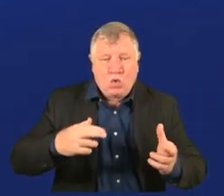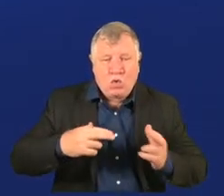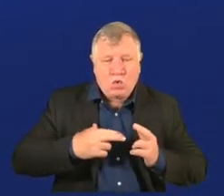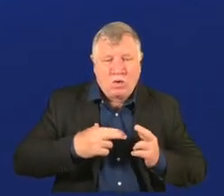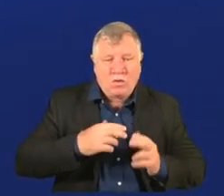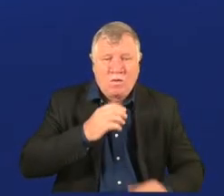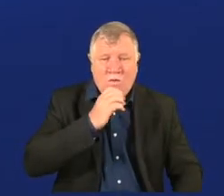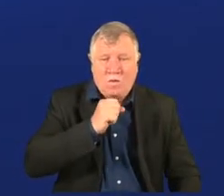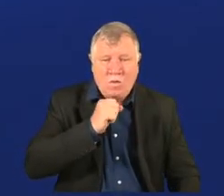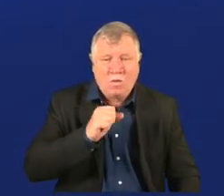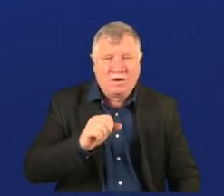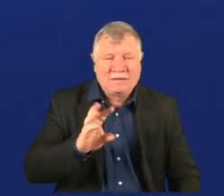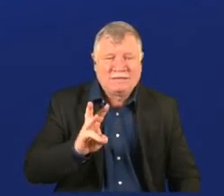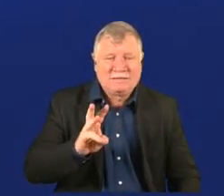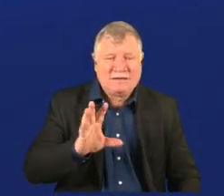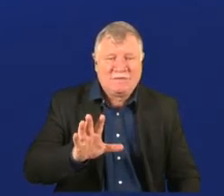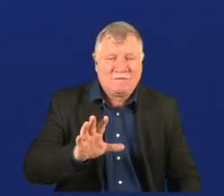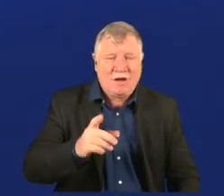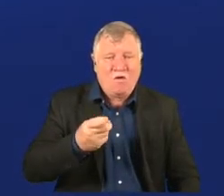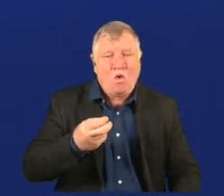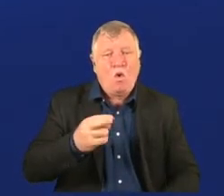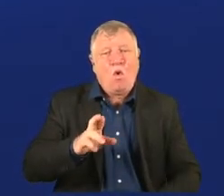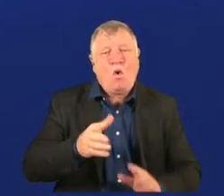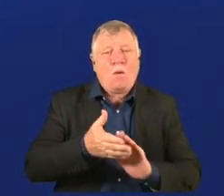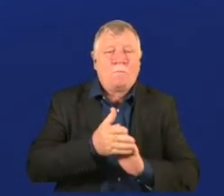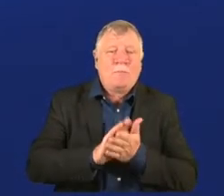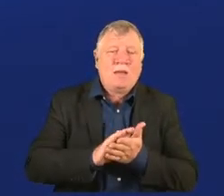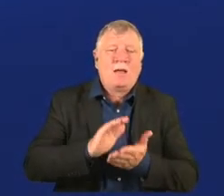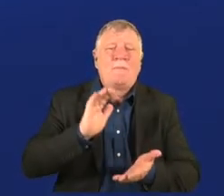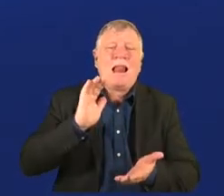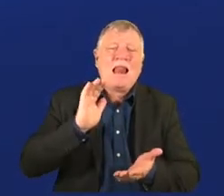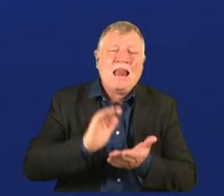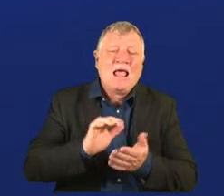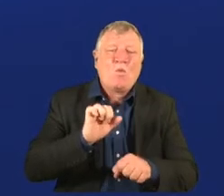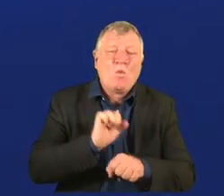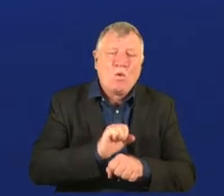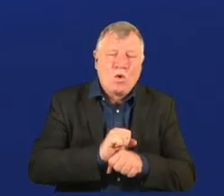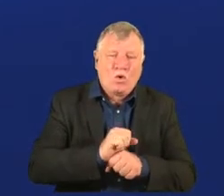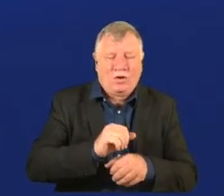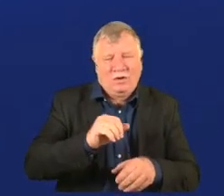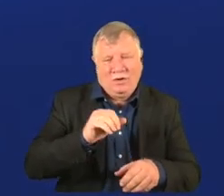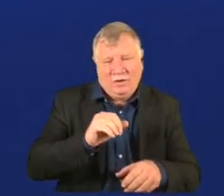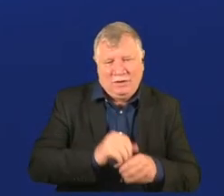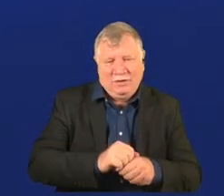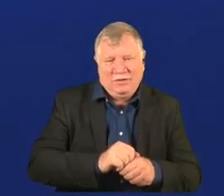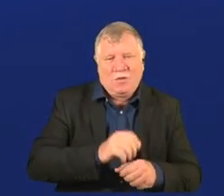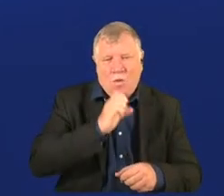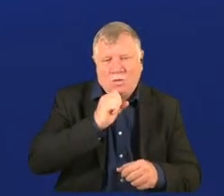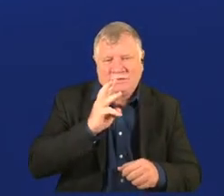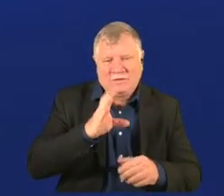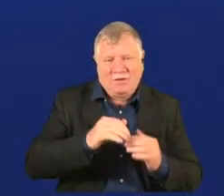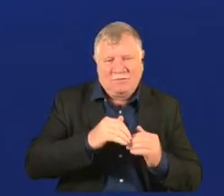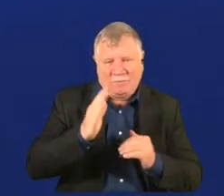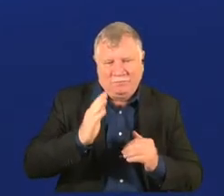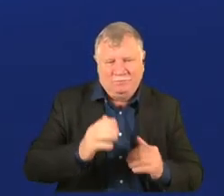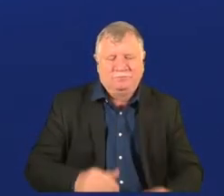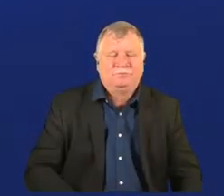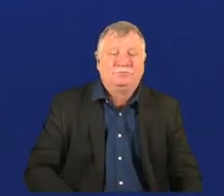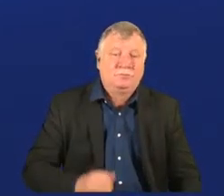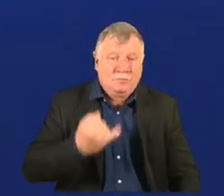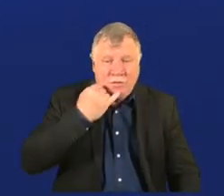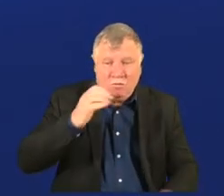the age of 65 or become significantly less productive in the number of patients that they see. If you do